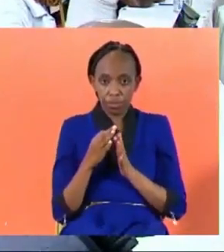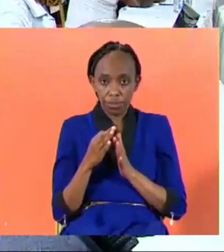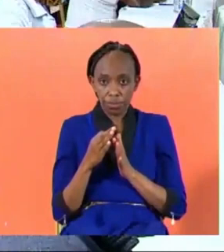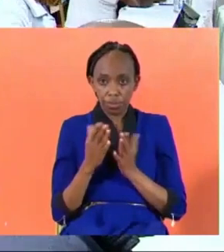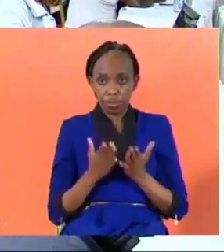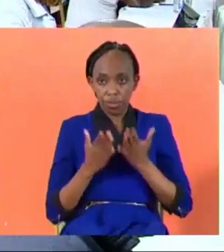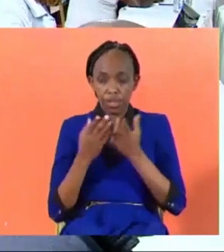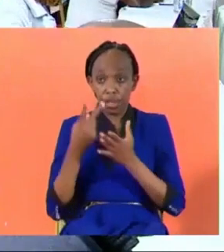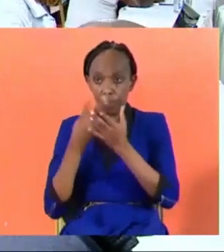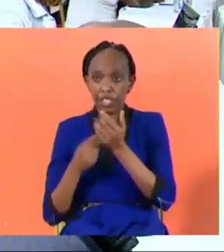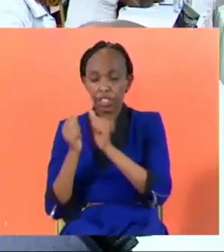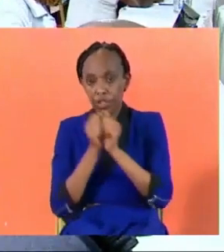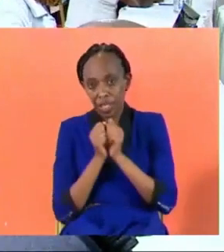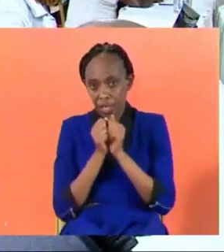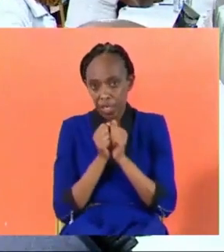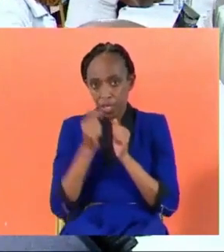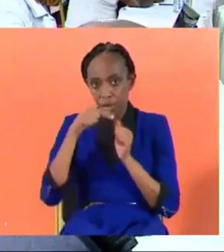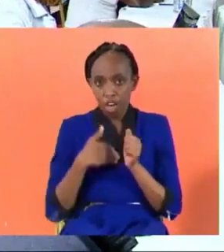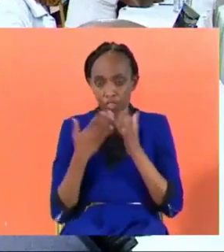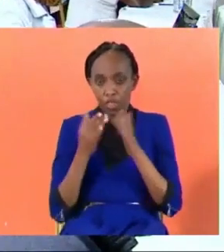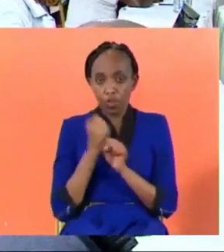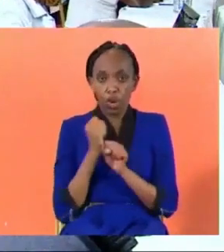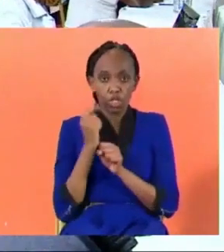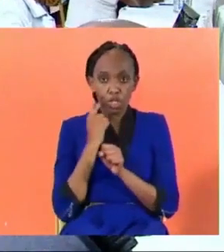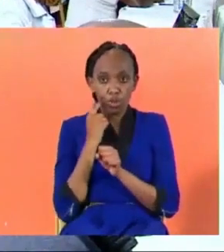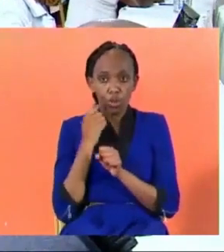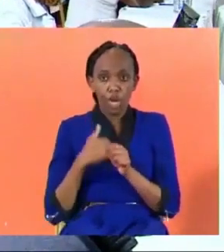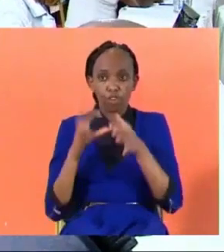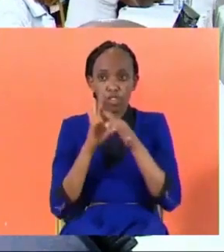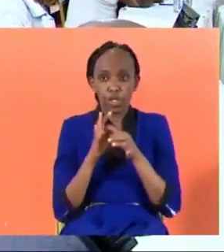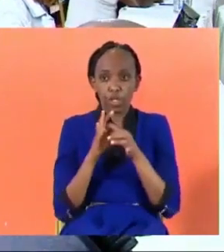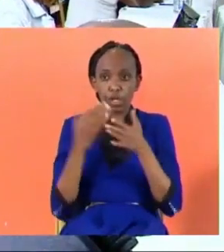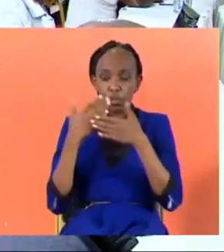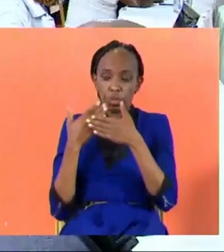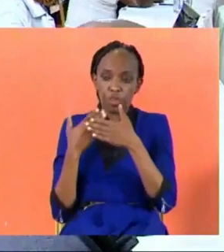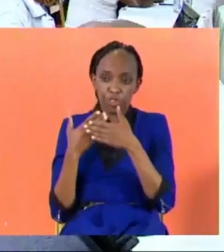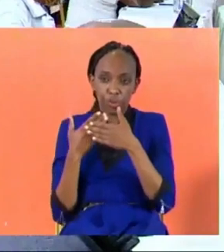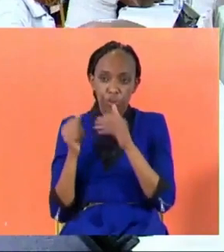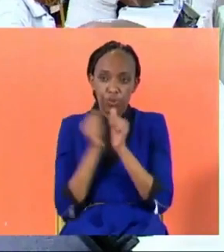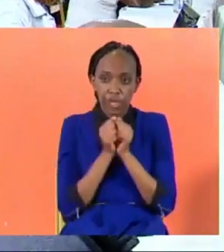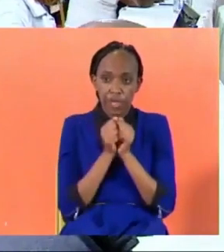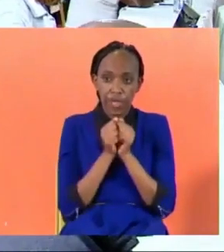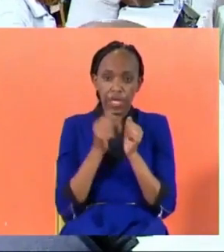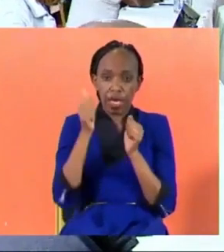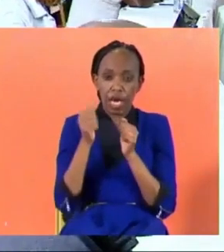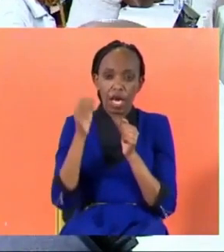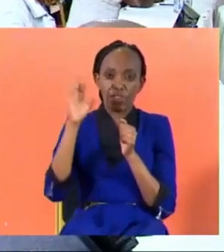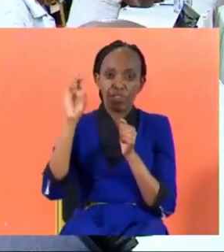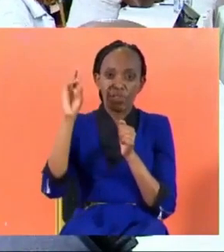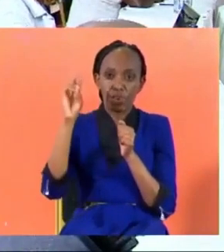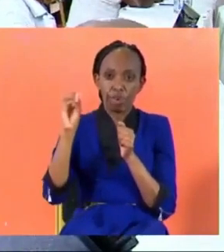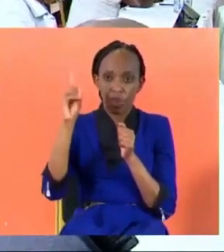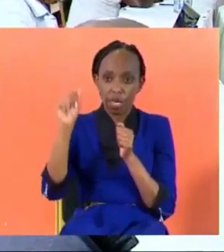bringing the partners together. So we had this workshop. We had joined initially with the Aphrodite team for the first